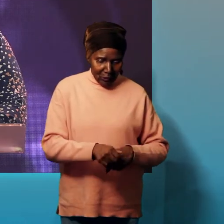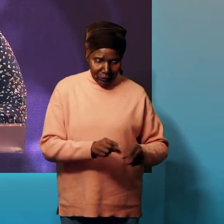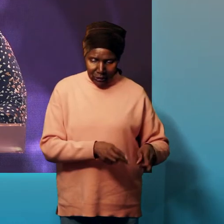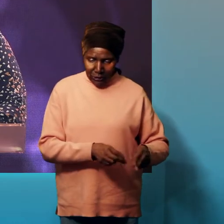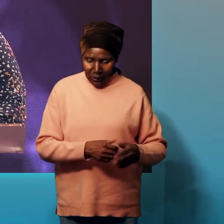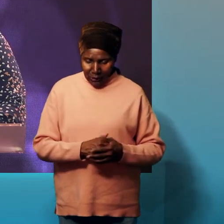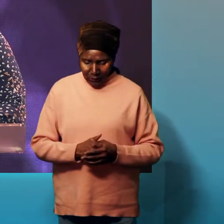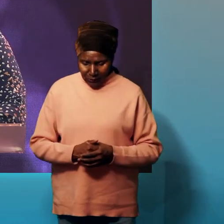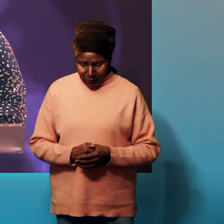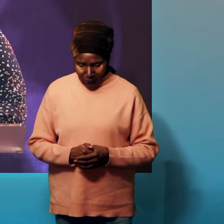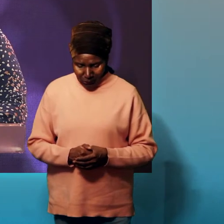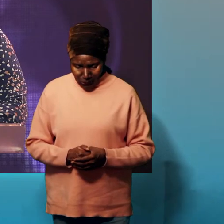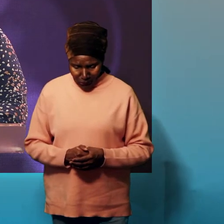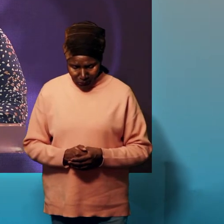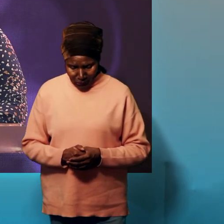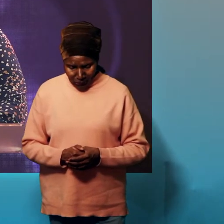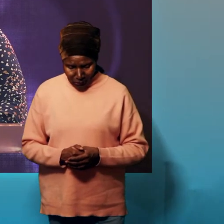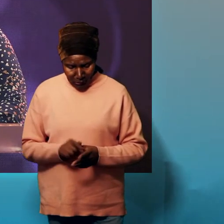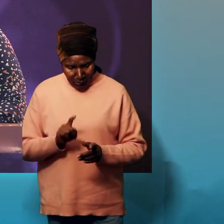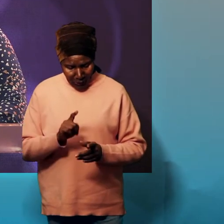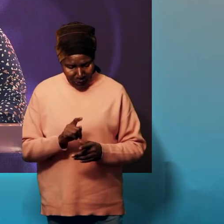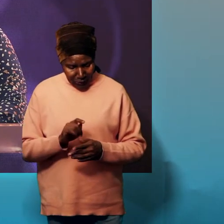remorseful at his act.